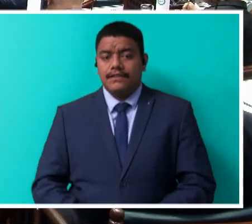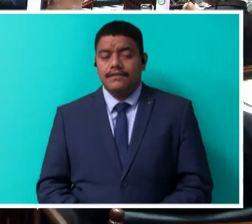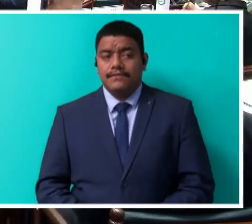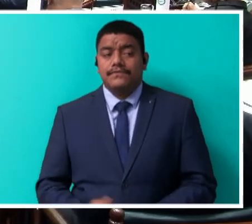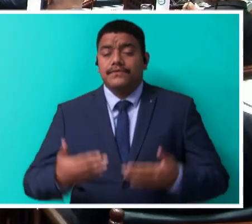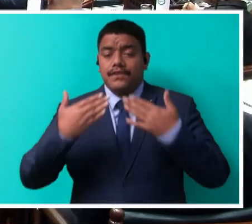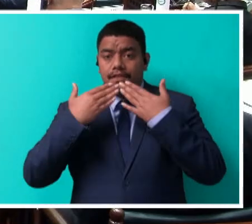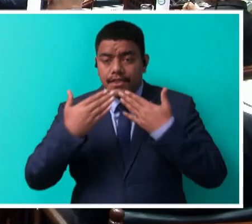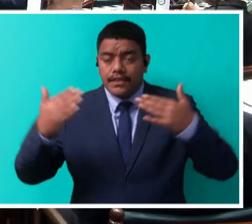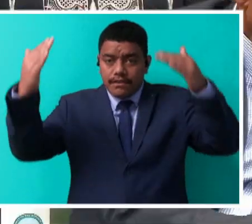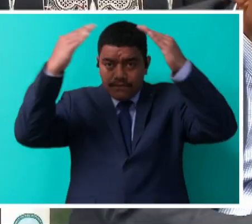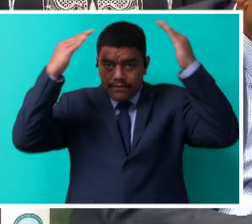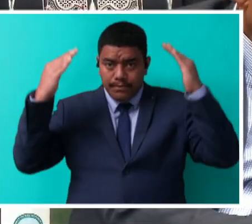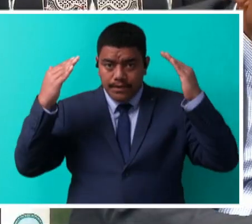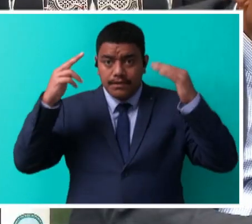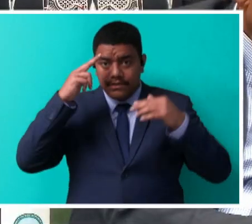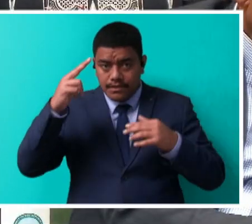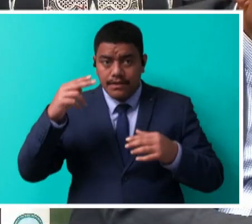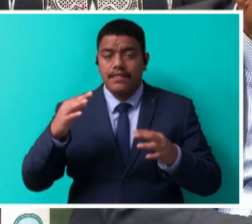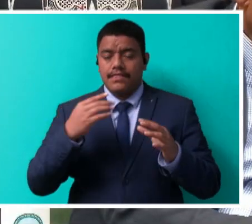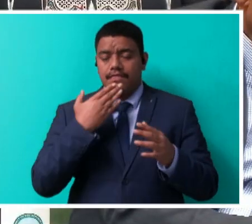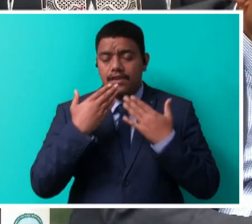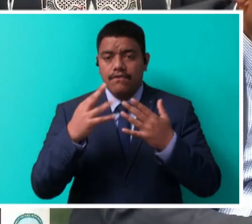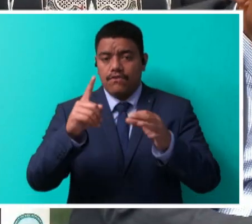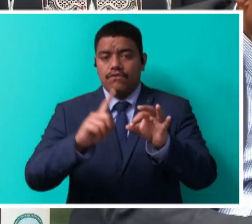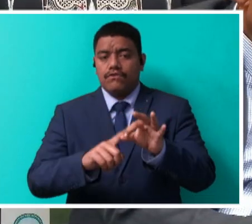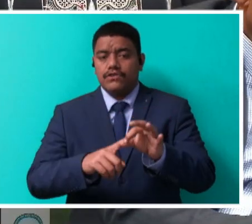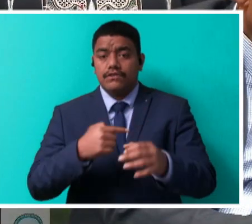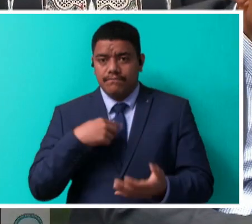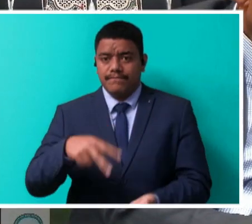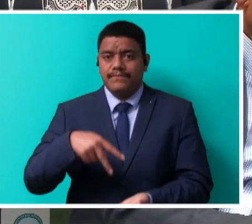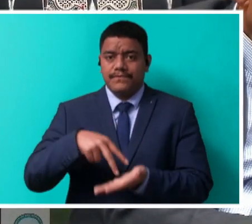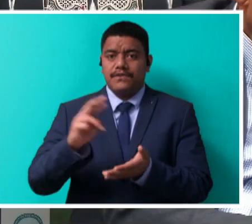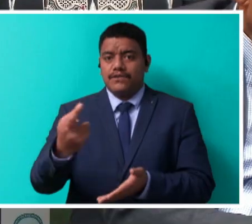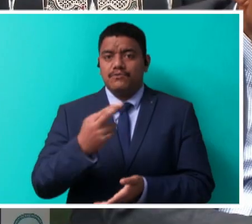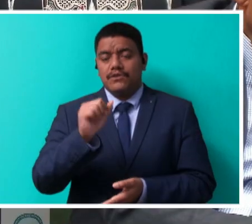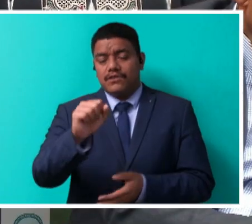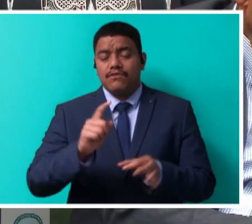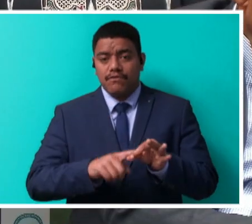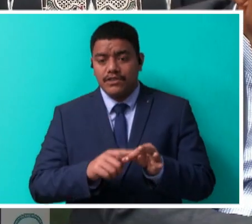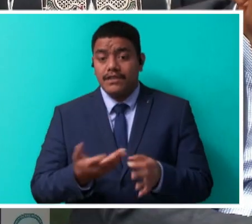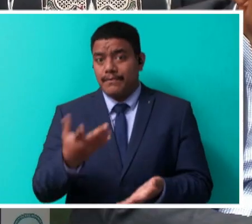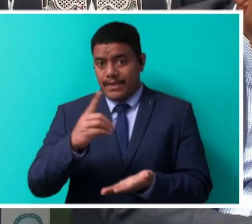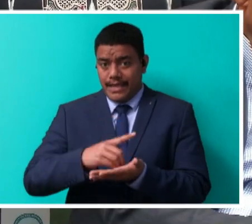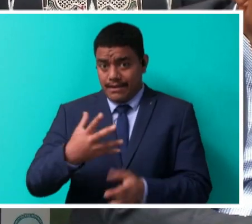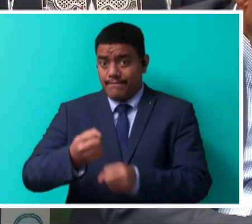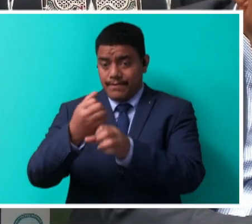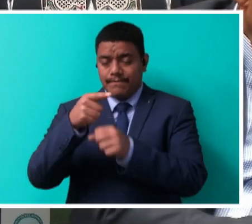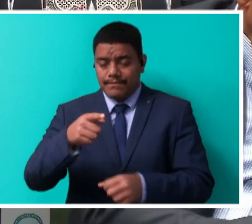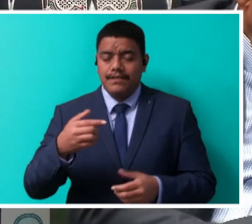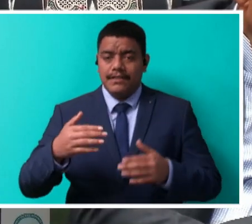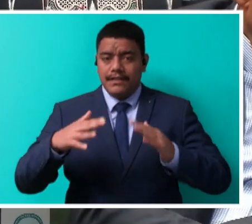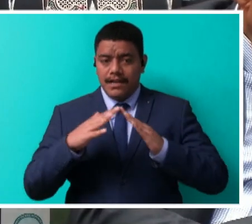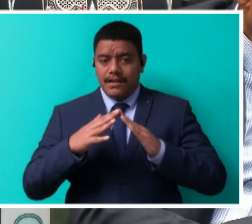Thank you, Mr. Speaker, sir. Thank you for the question. I rise to respond to the question update this August